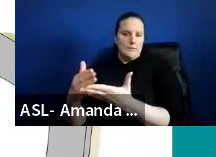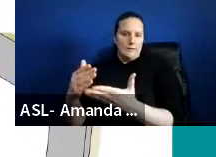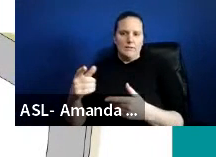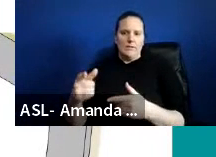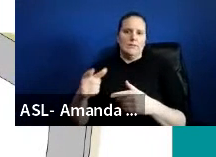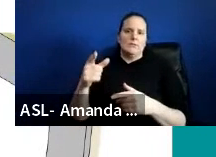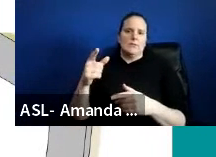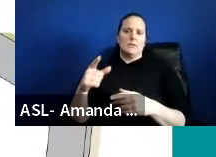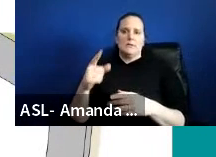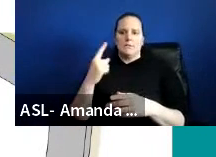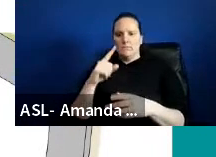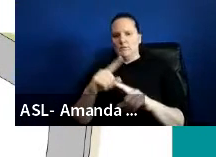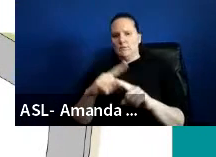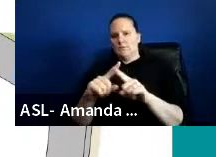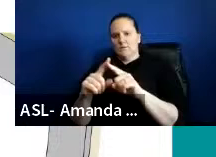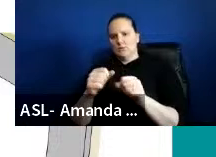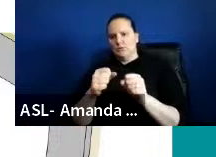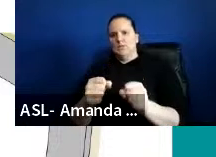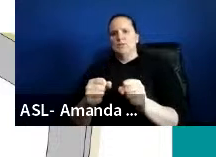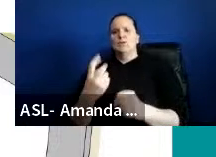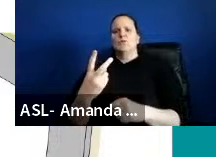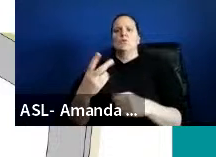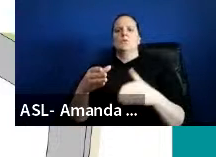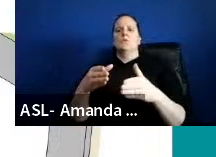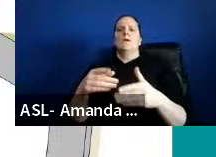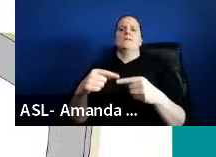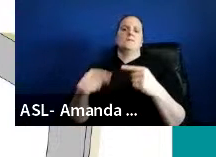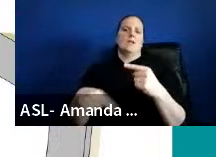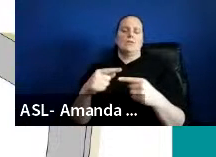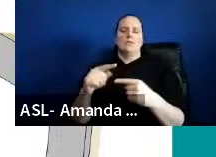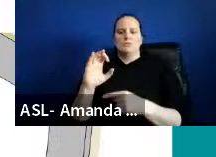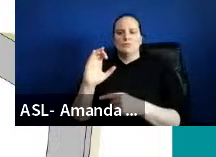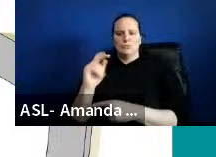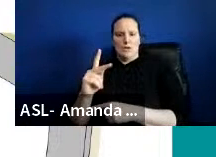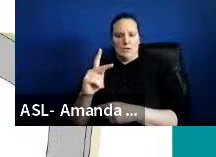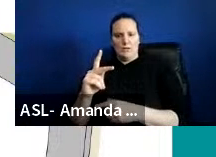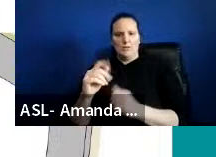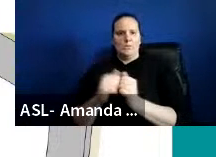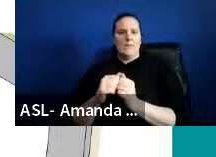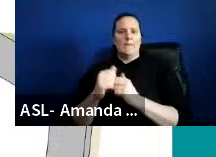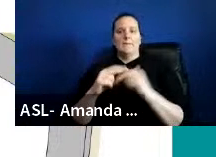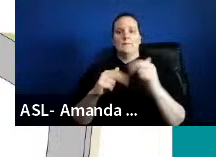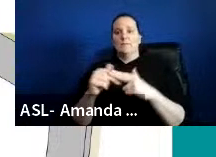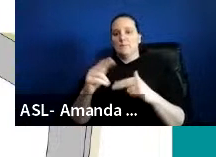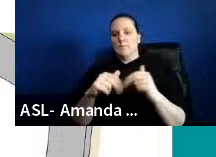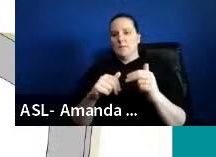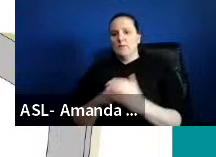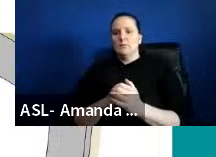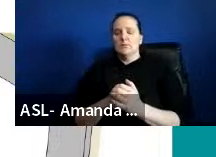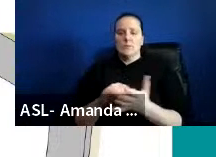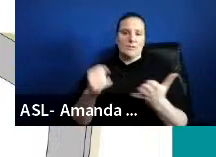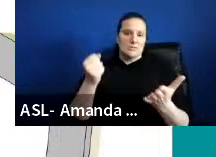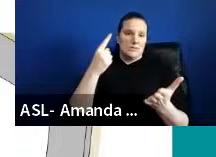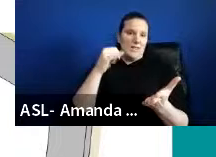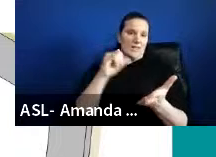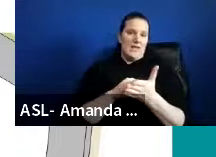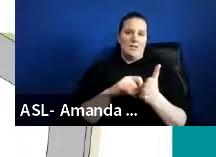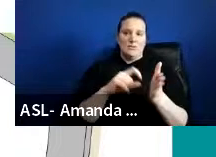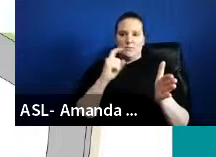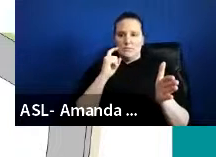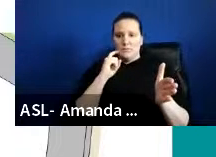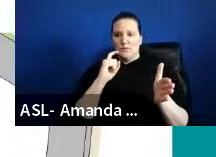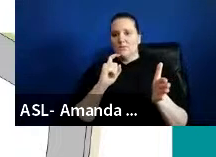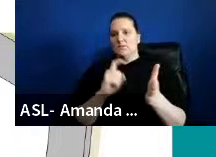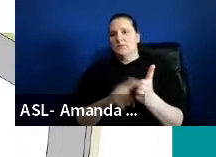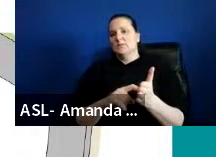to surface streets, two-way cycle track, surrounding buildings as we understand them, recognizing that, as Matt said, these are